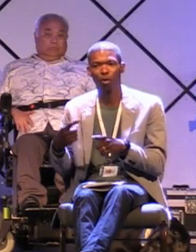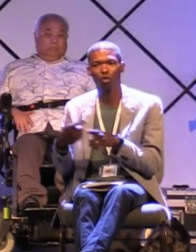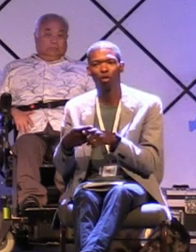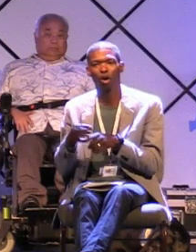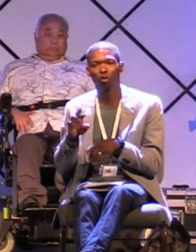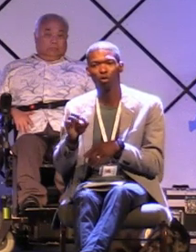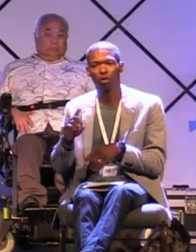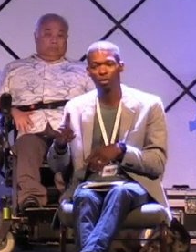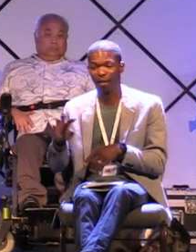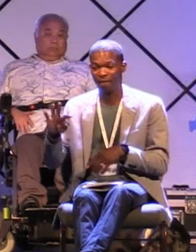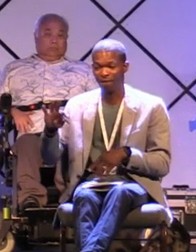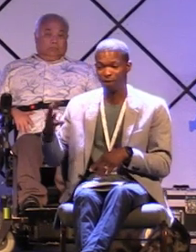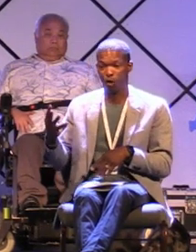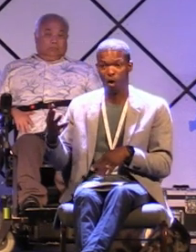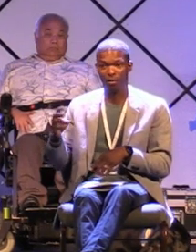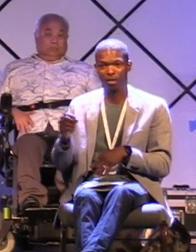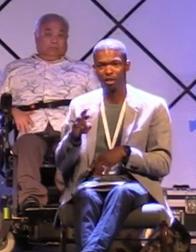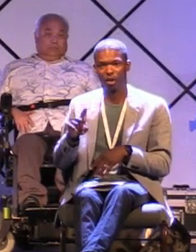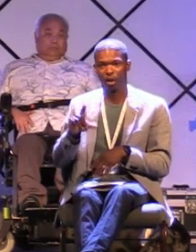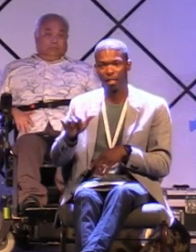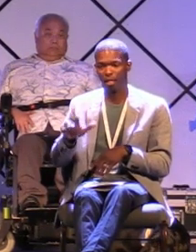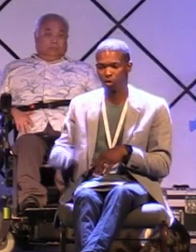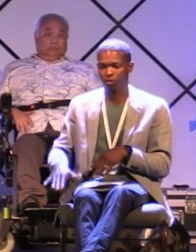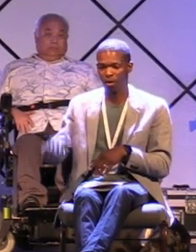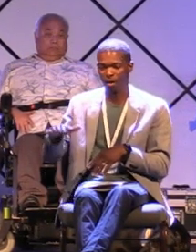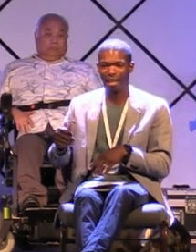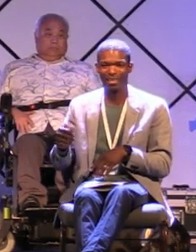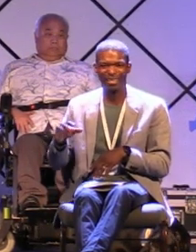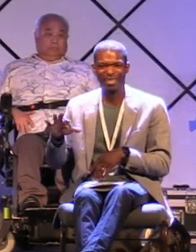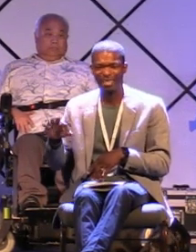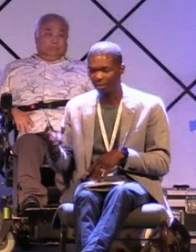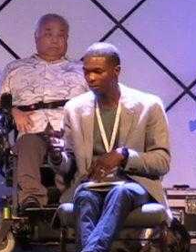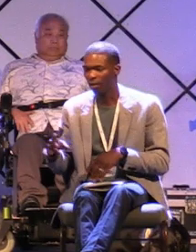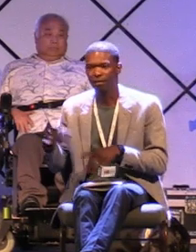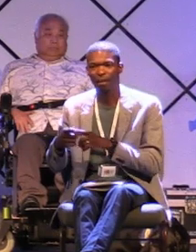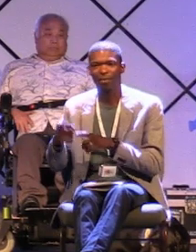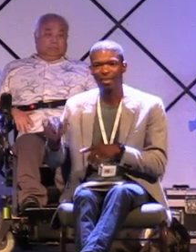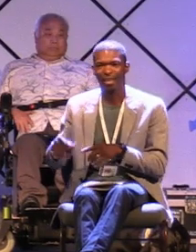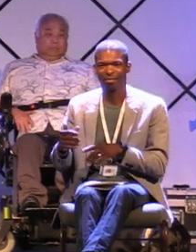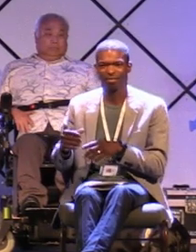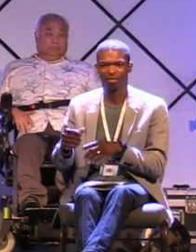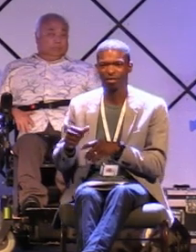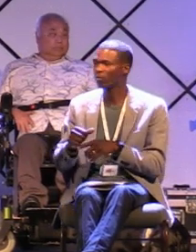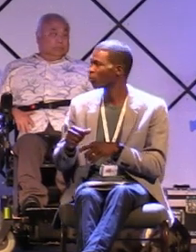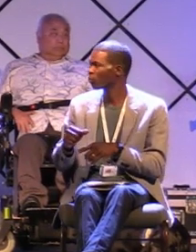4th puppy Cheryl has raised and the 97th puppy raised at Crossroads Correctional.